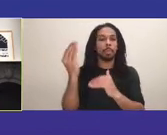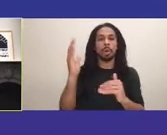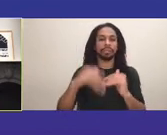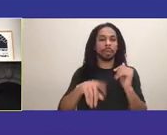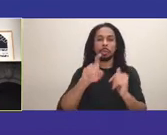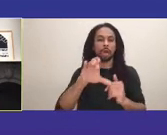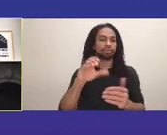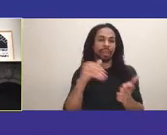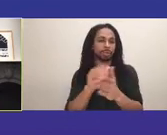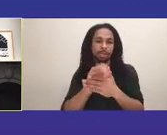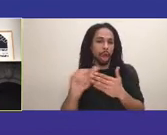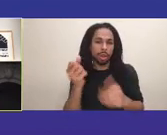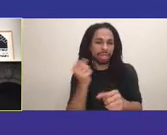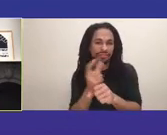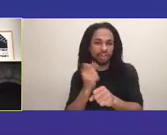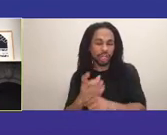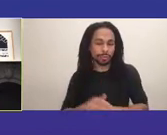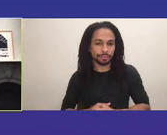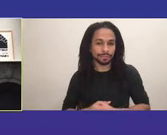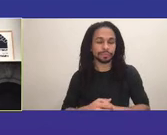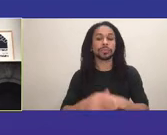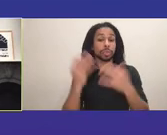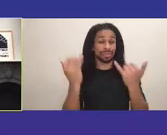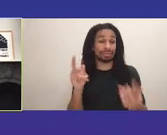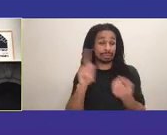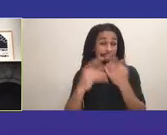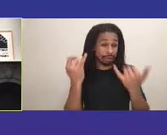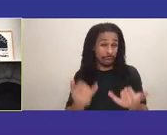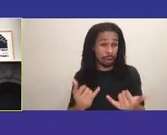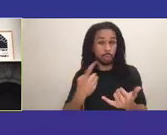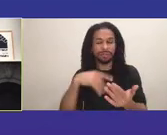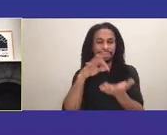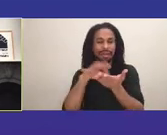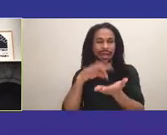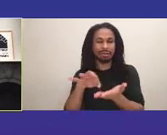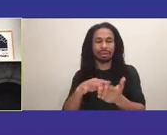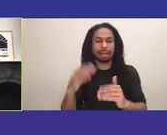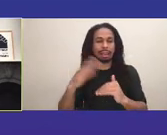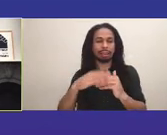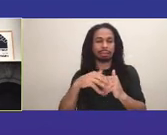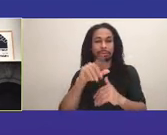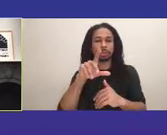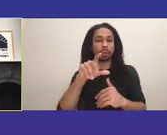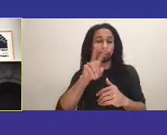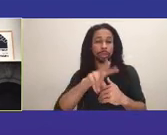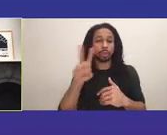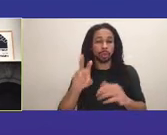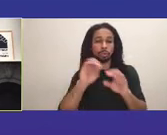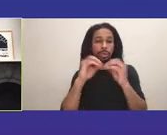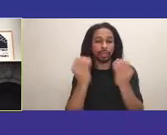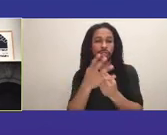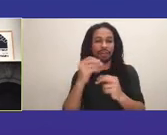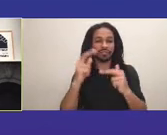$100,000 a year. To date, we've counted that at least 22 organizations and facilities have